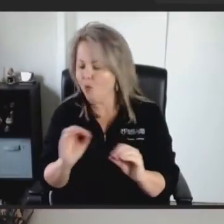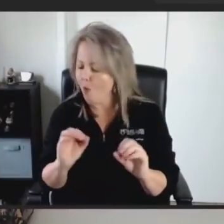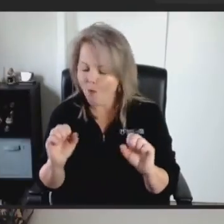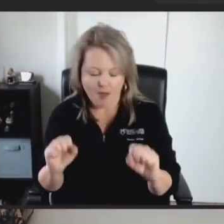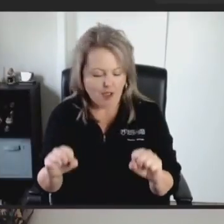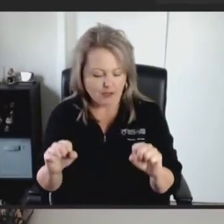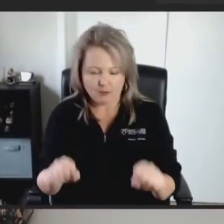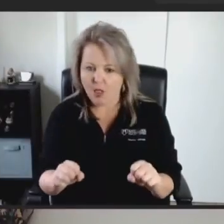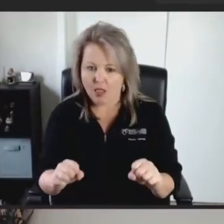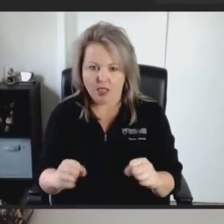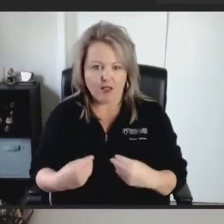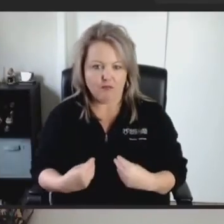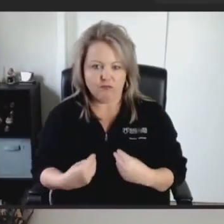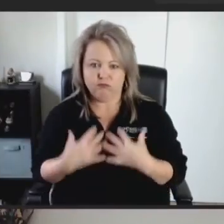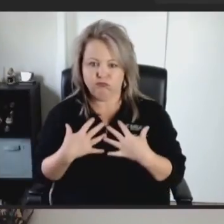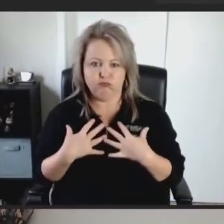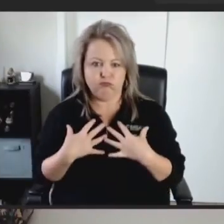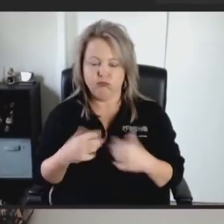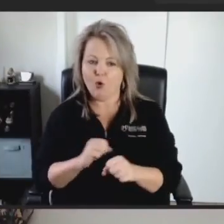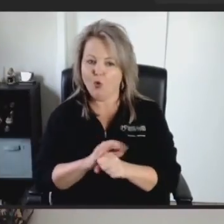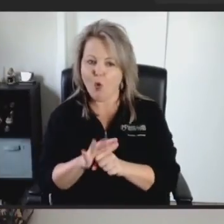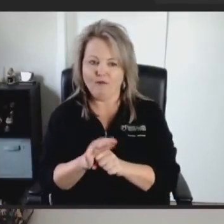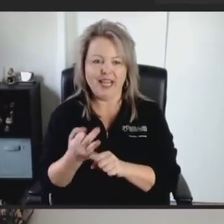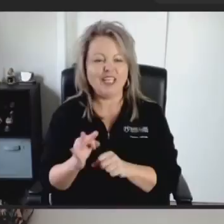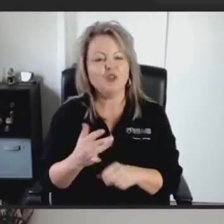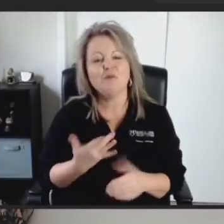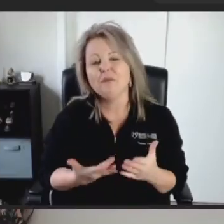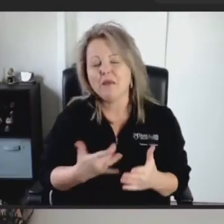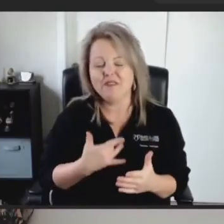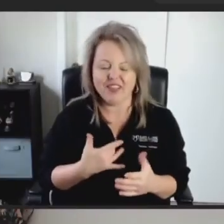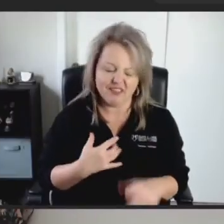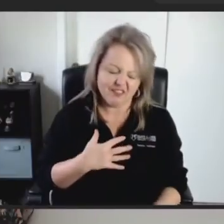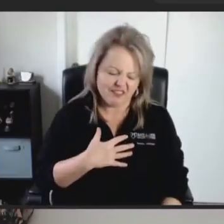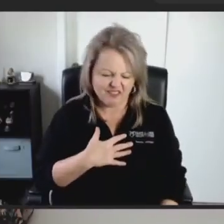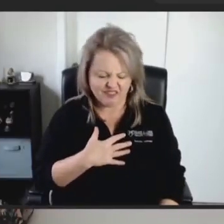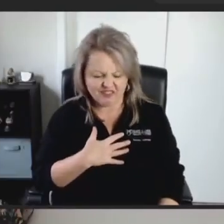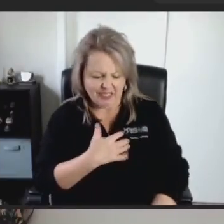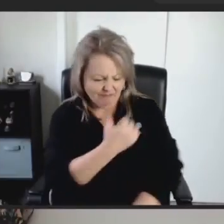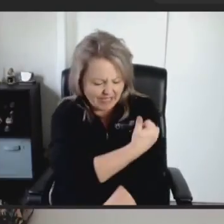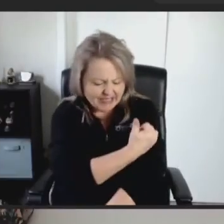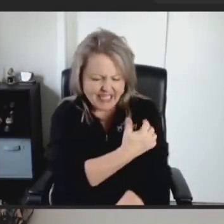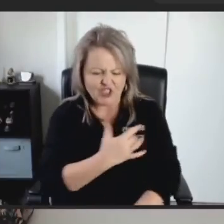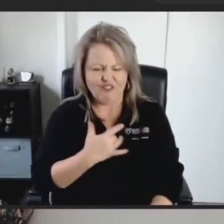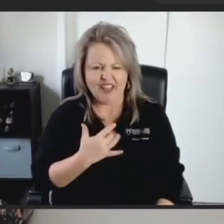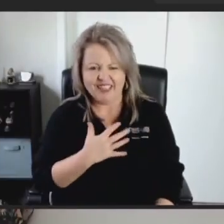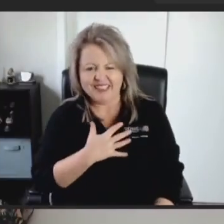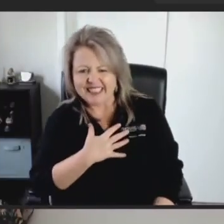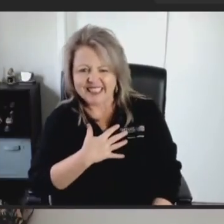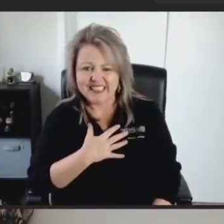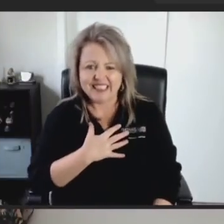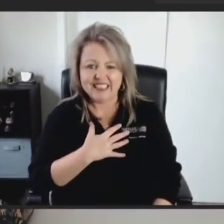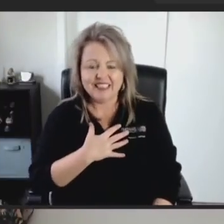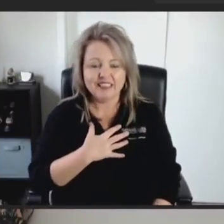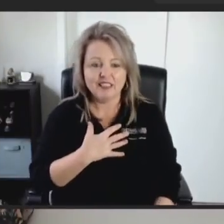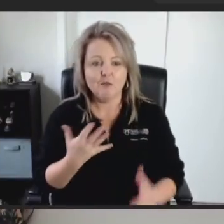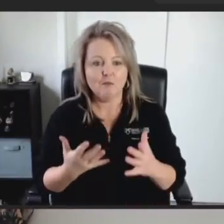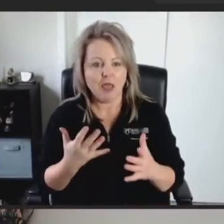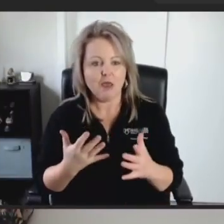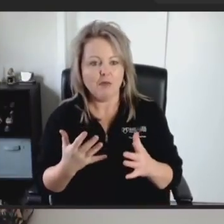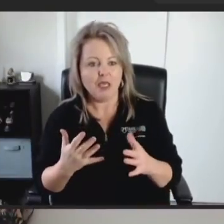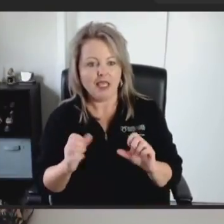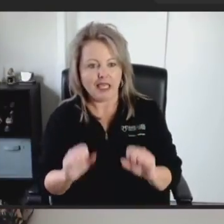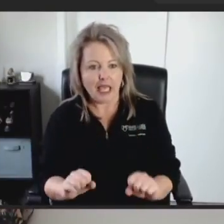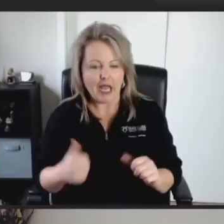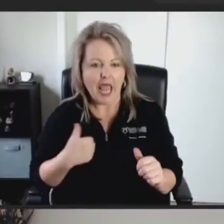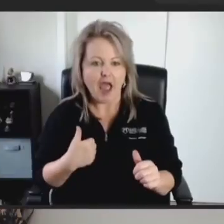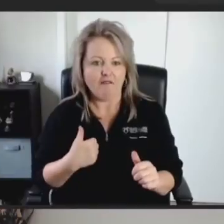contracting COVID-19. Even if you do feel a bit under the weather after the vaccination, we're going to talk about some of the common adverse effects that can happen with